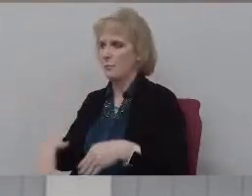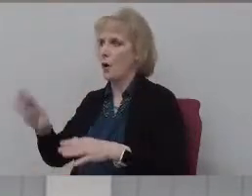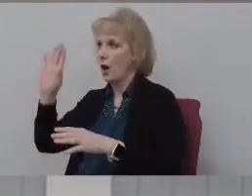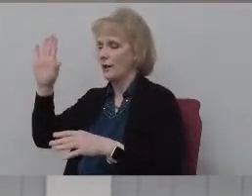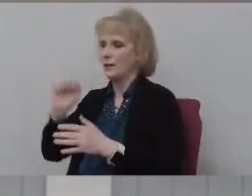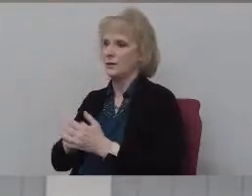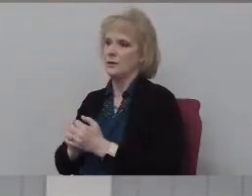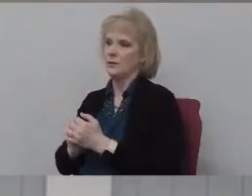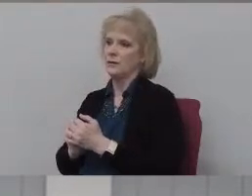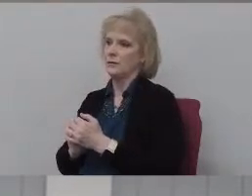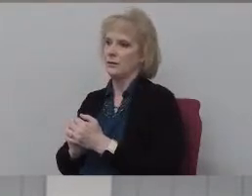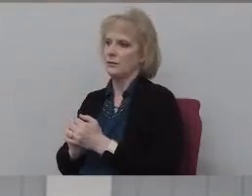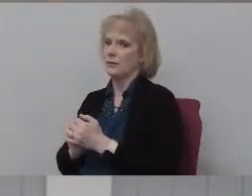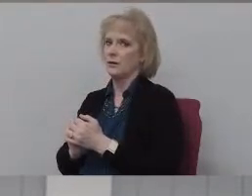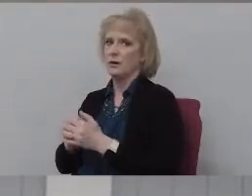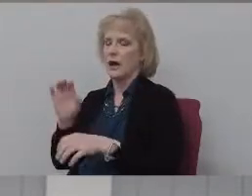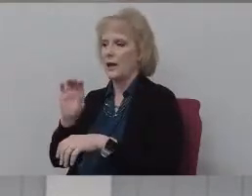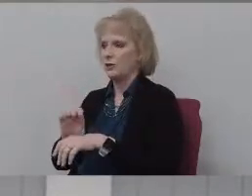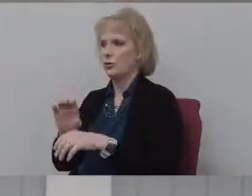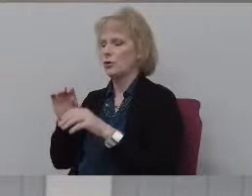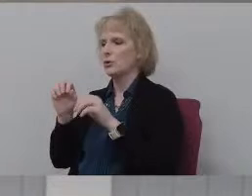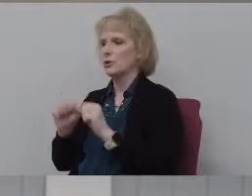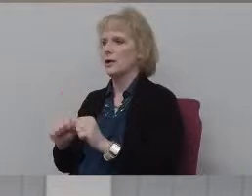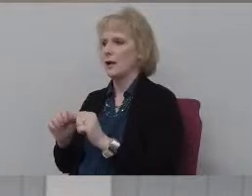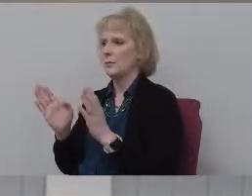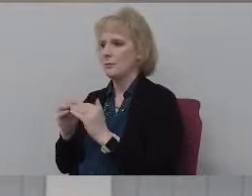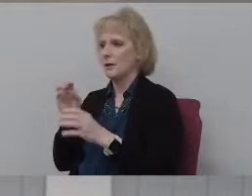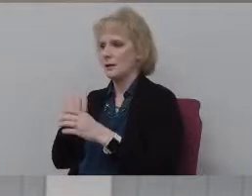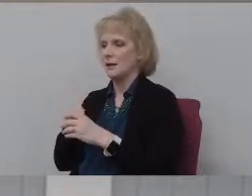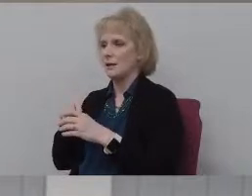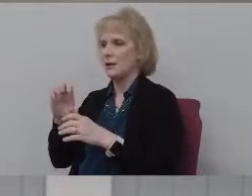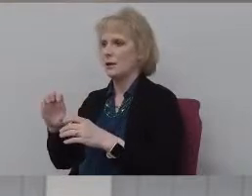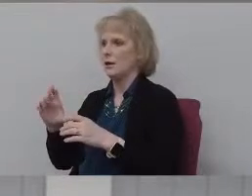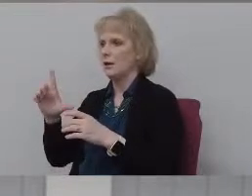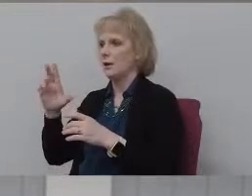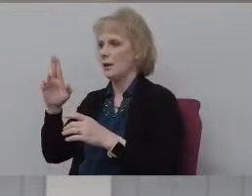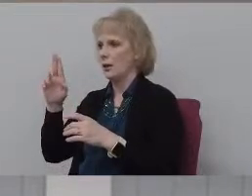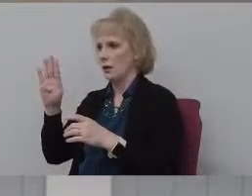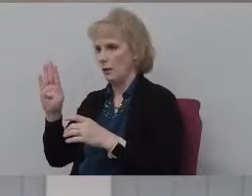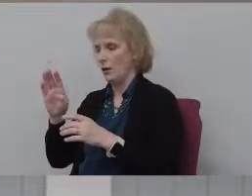This isn't this. A church can meet in the clubhouse, but it isn't a club.